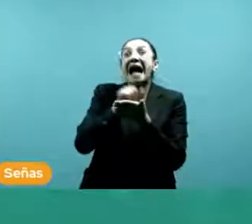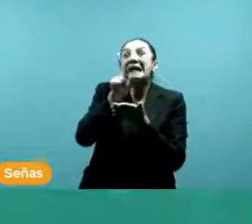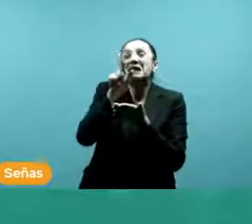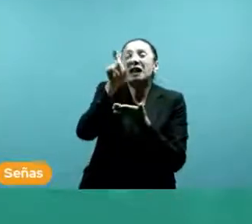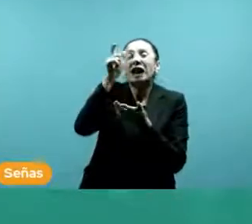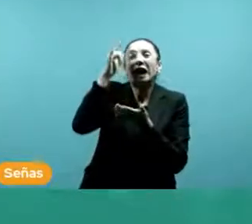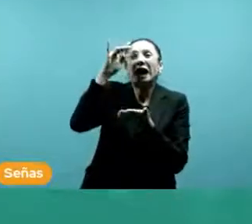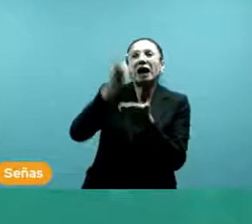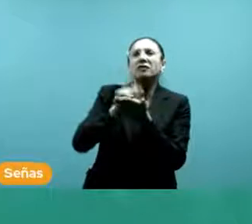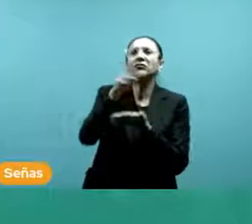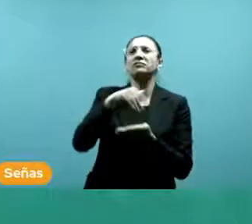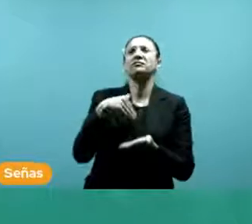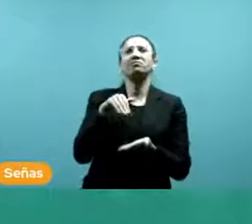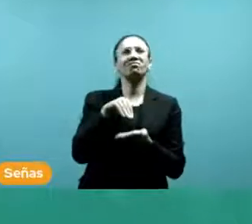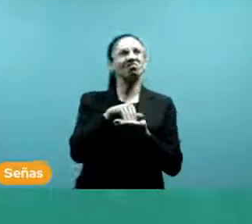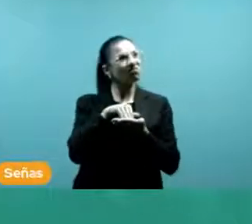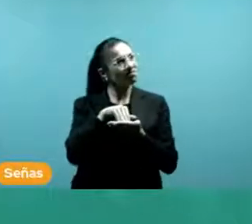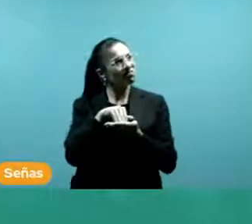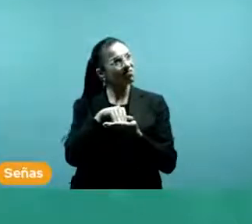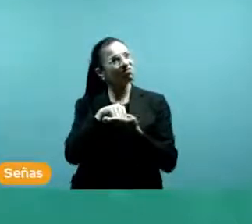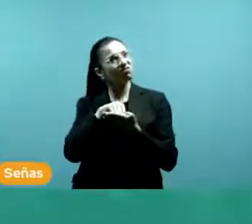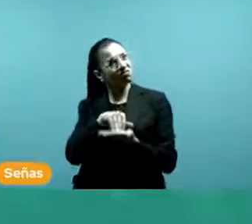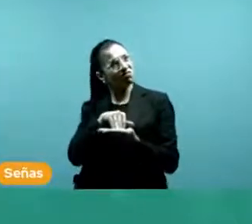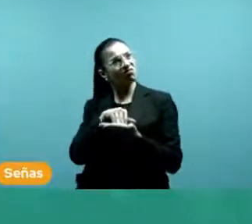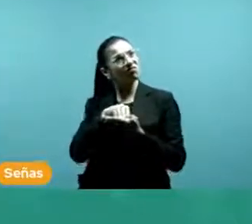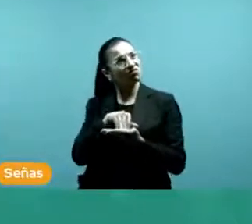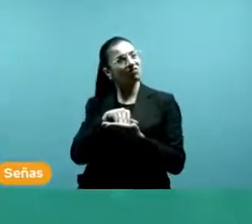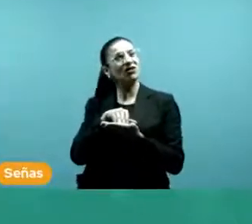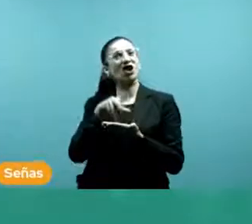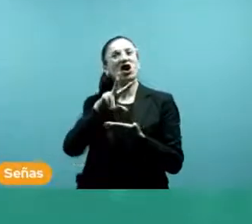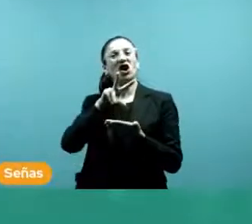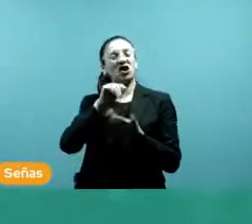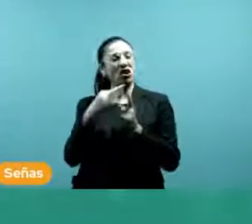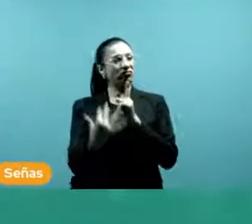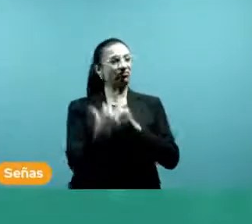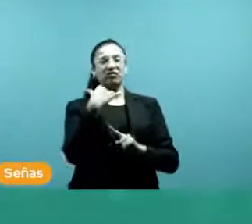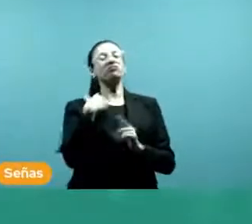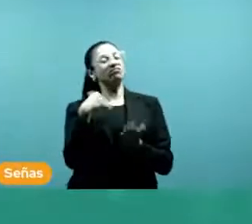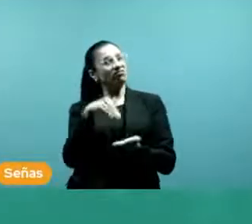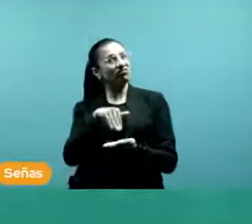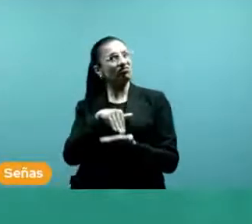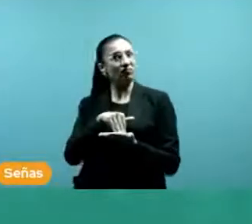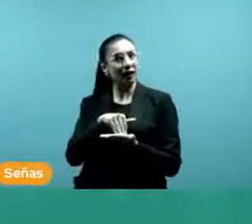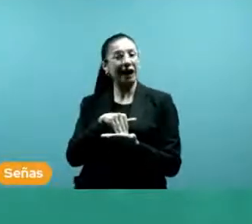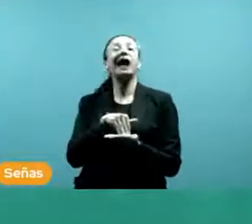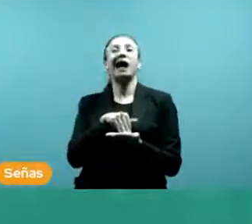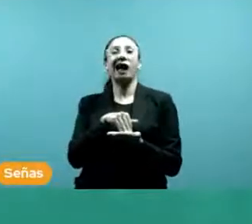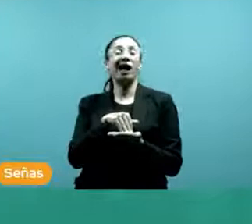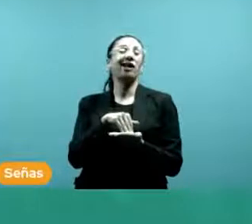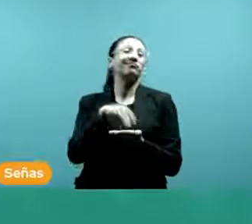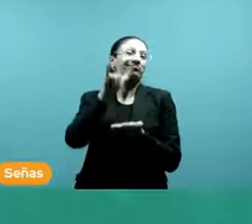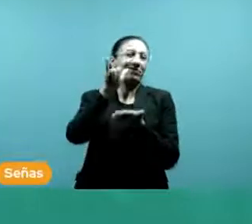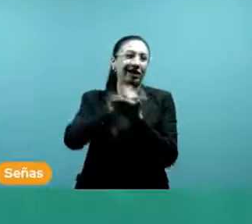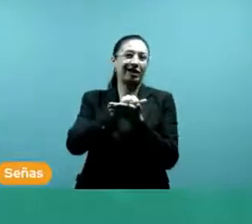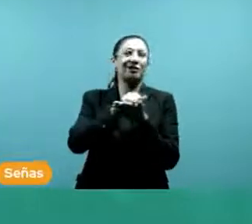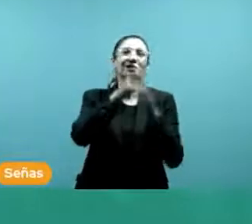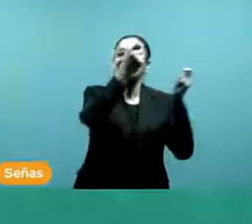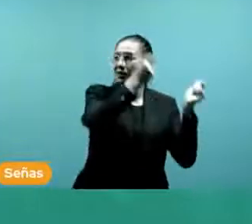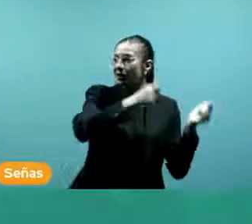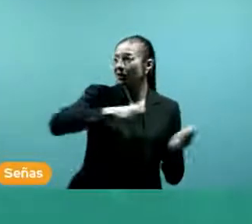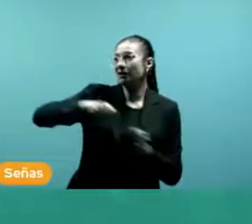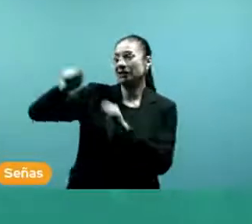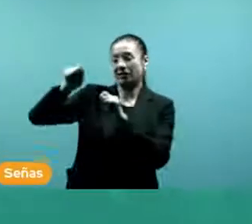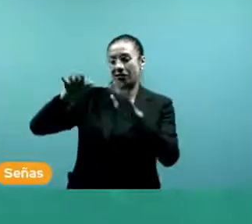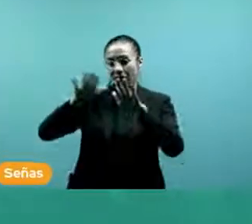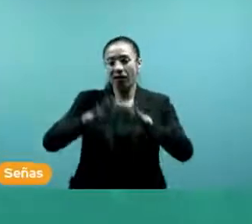consideraban resistencia. Of the resistance movement in Auschwitz. And then y por in eso the bottom, los llevaban a 13-year girl who was just